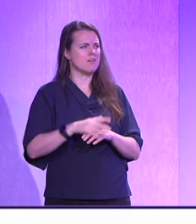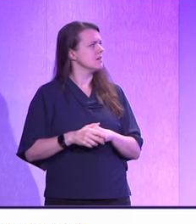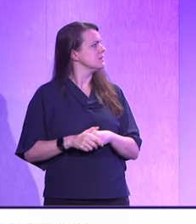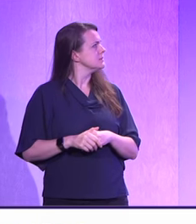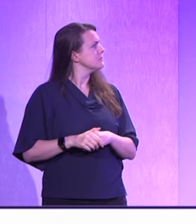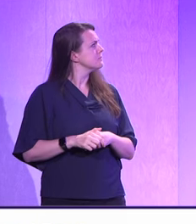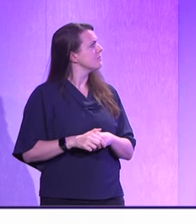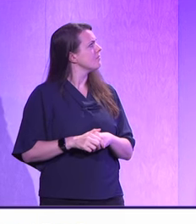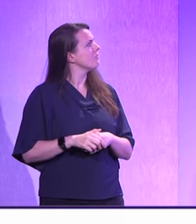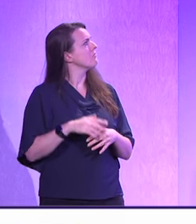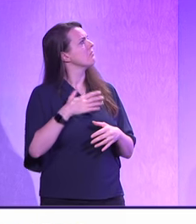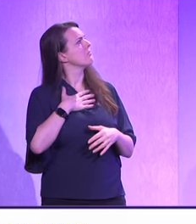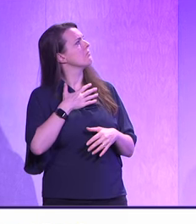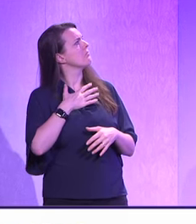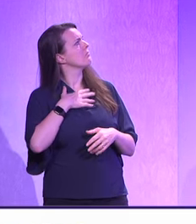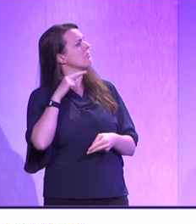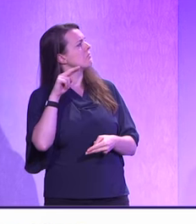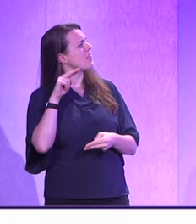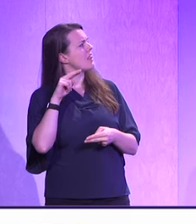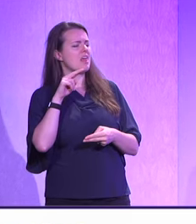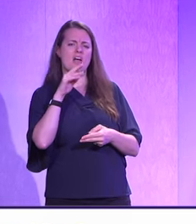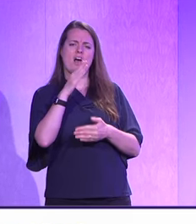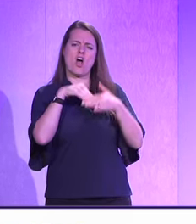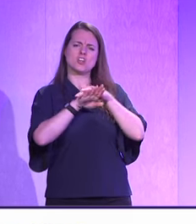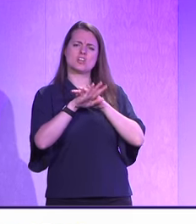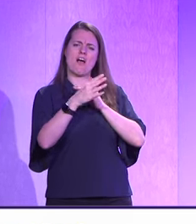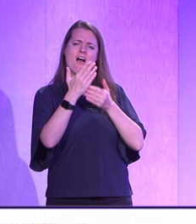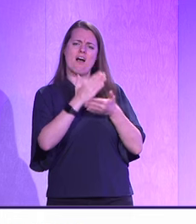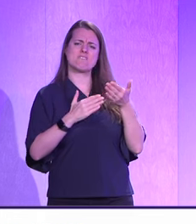Maybe only less than half. Interesting. So,